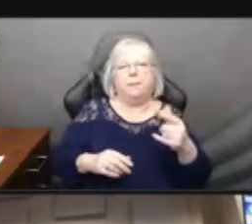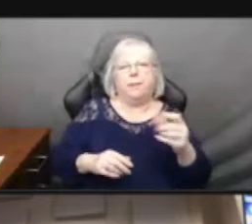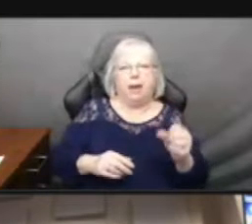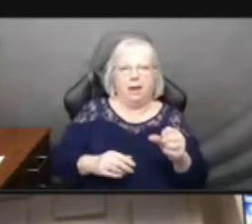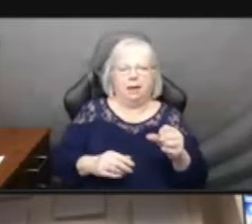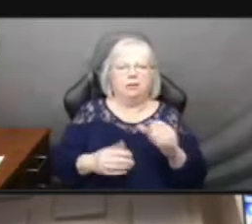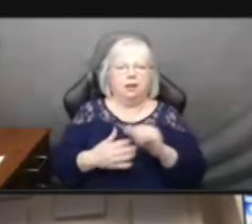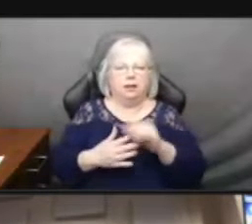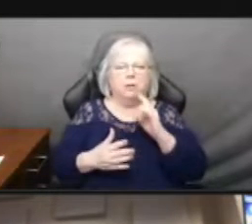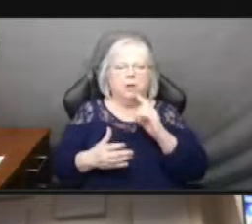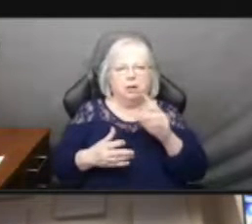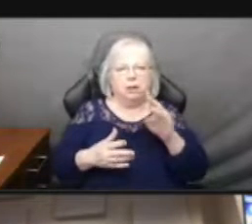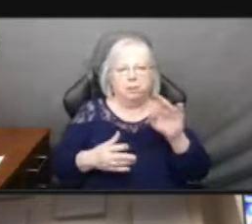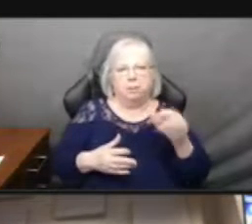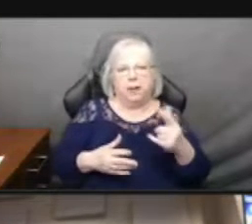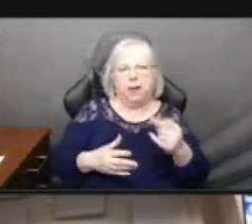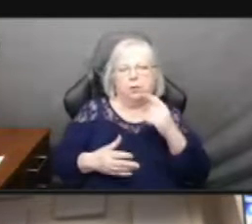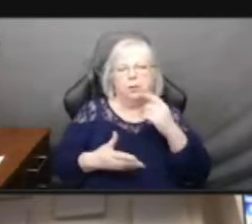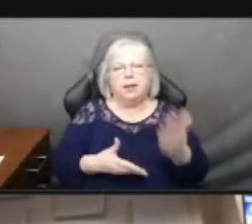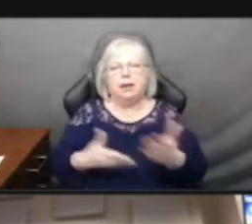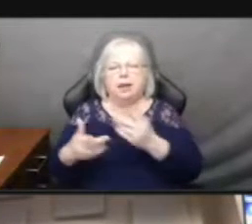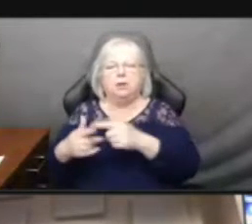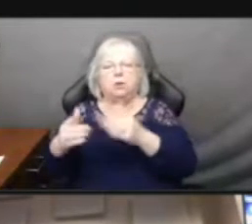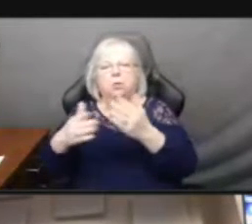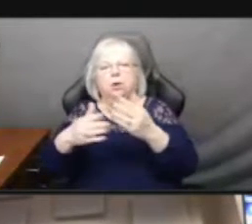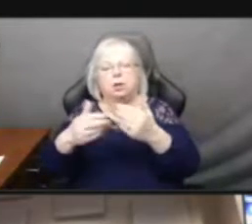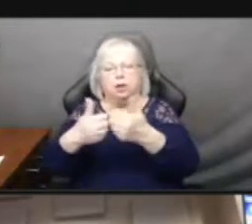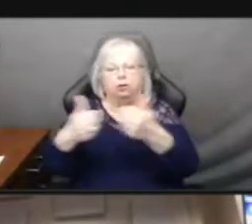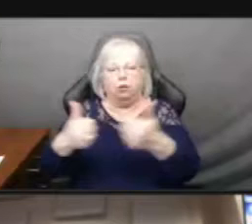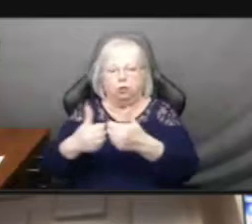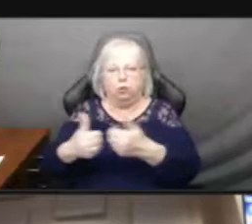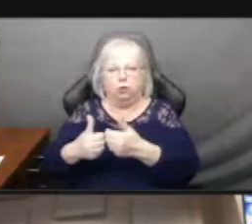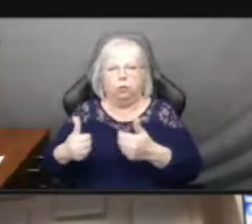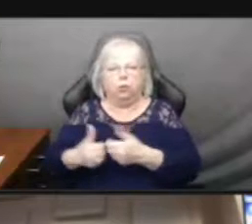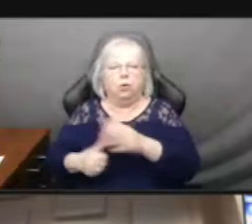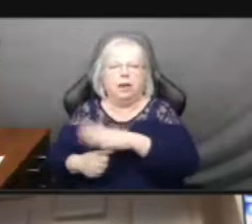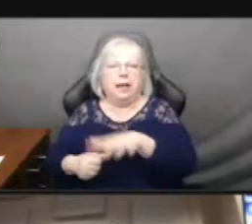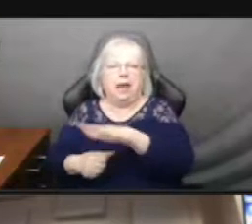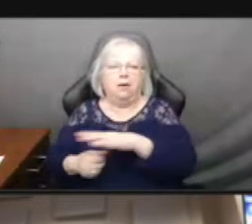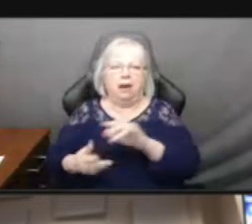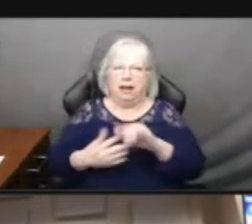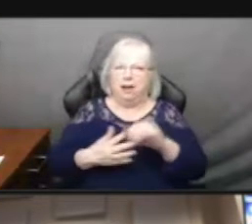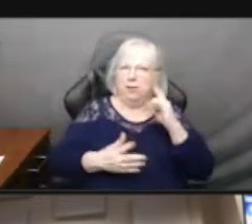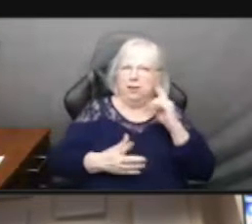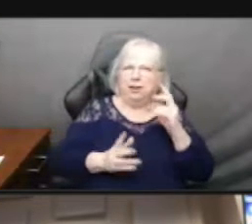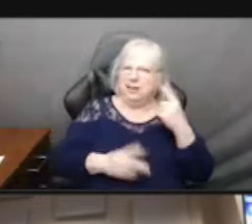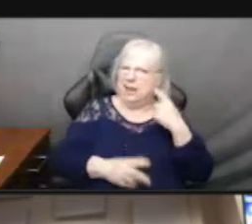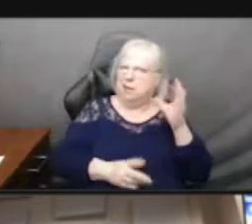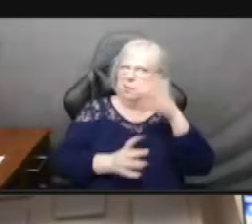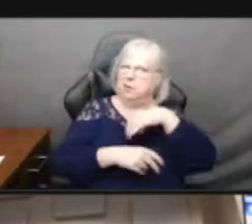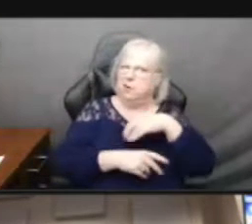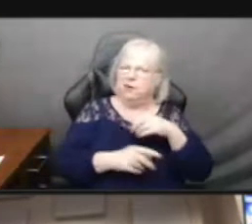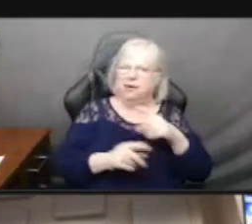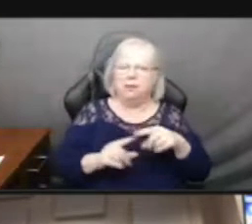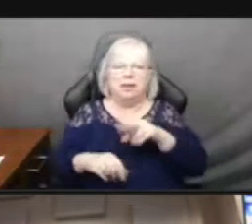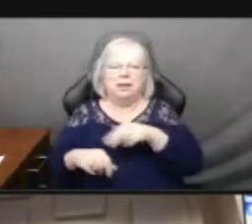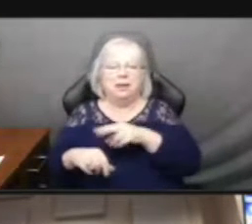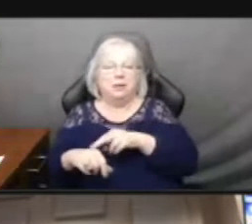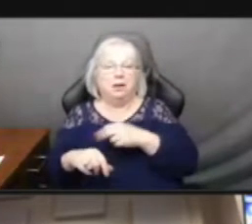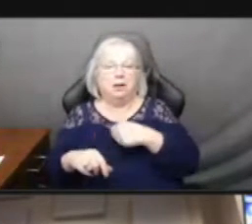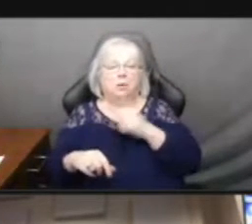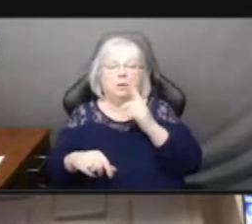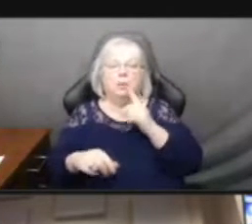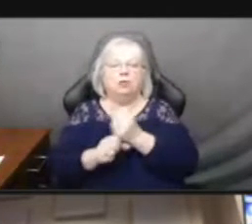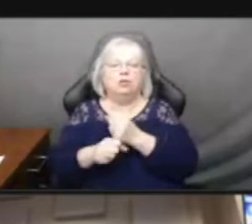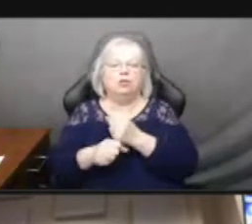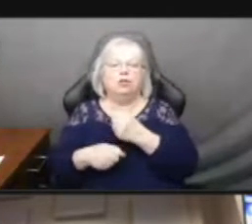be taken to a sorting area. So as bizarre as this sounds, typically we'll generate